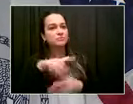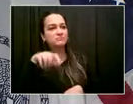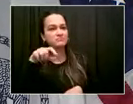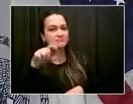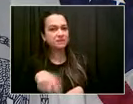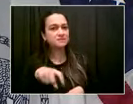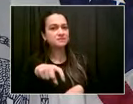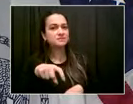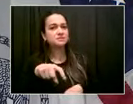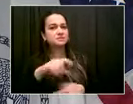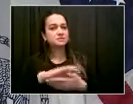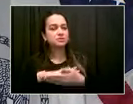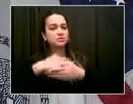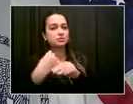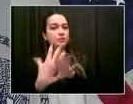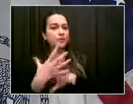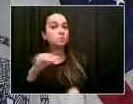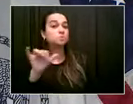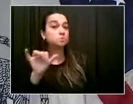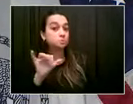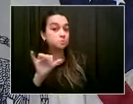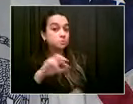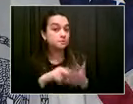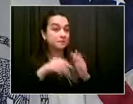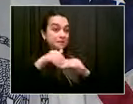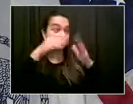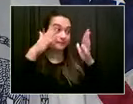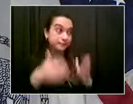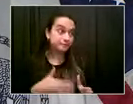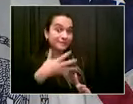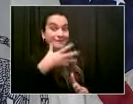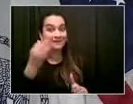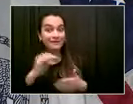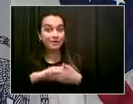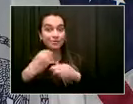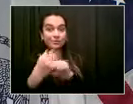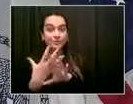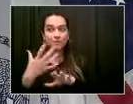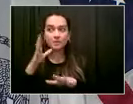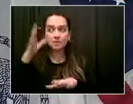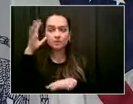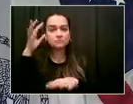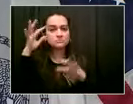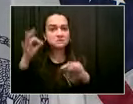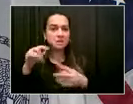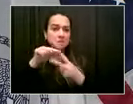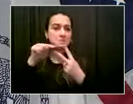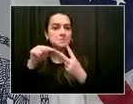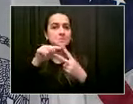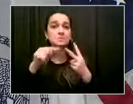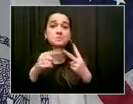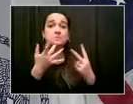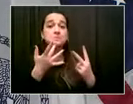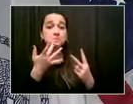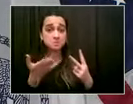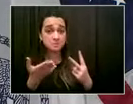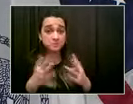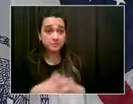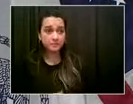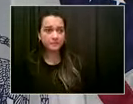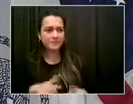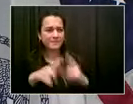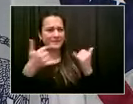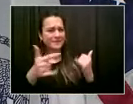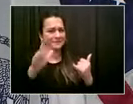It's May. The data has been unbelievably clear. Vaccination worked ahead